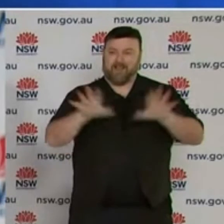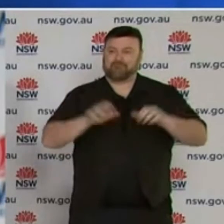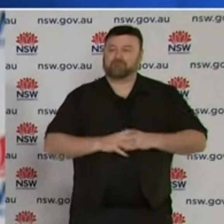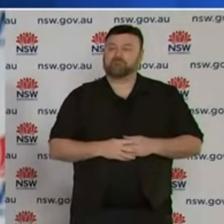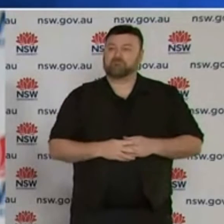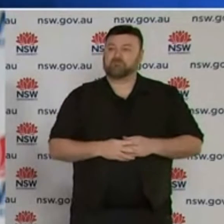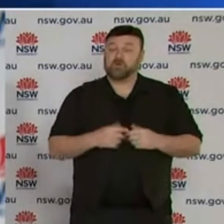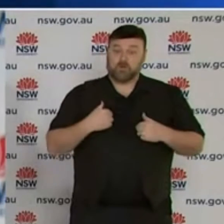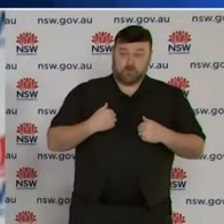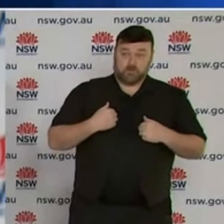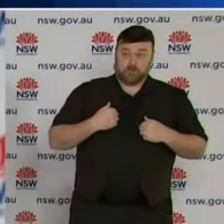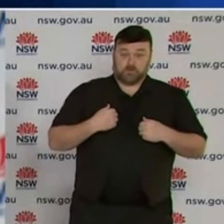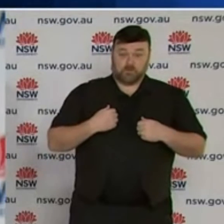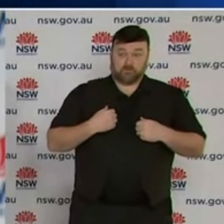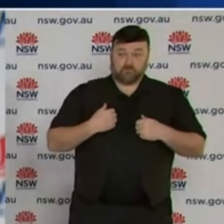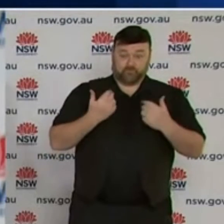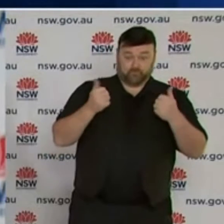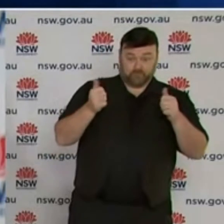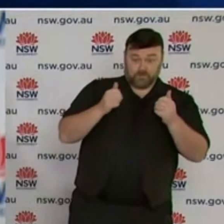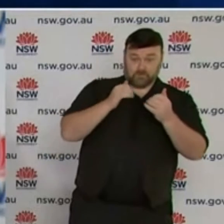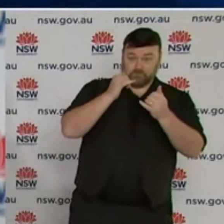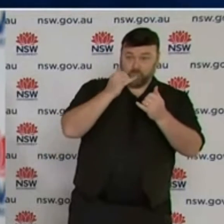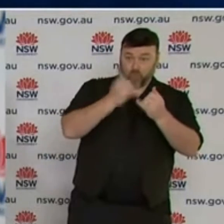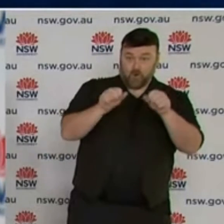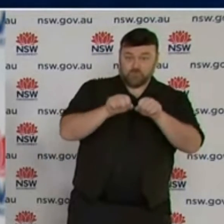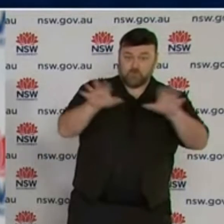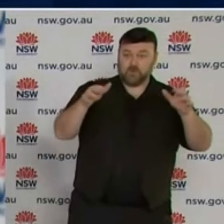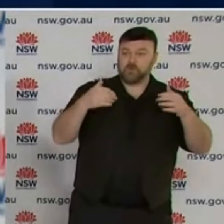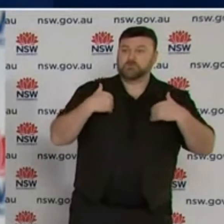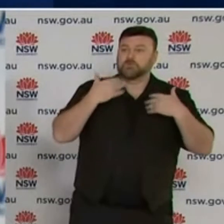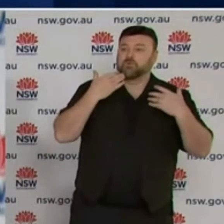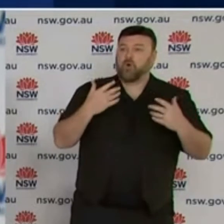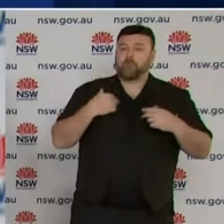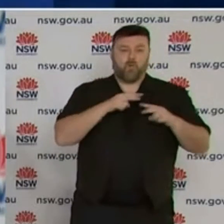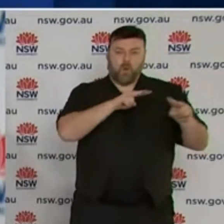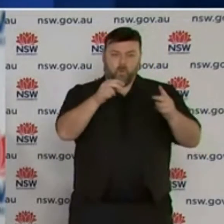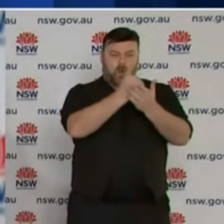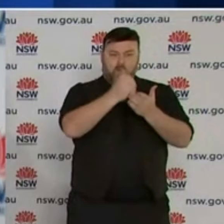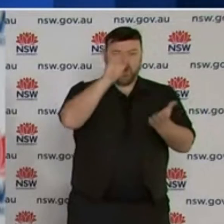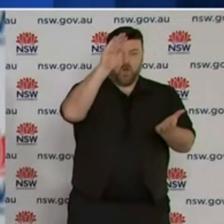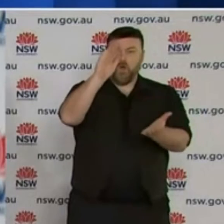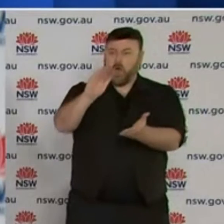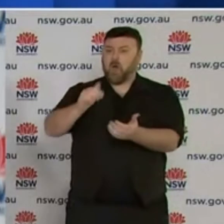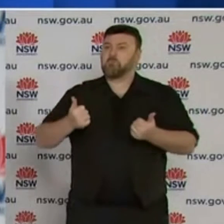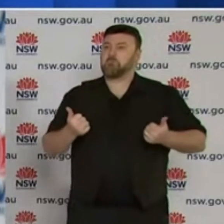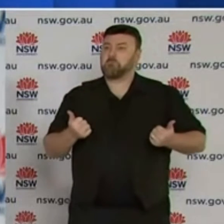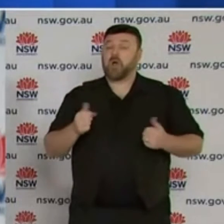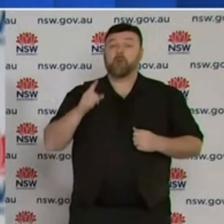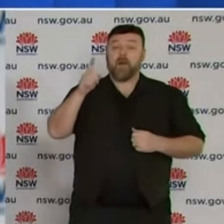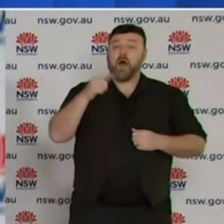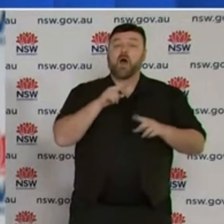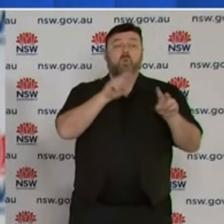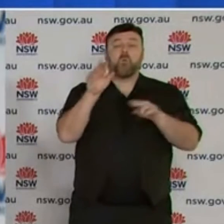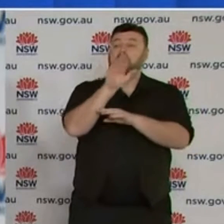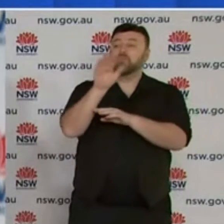passed those peaks, but the signs are encouraging. But it could be, you see in other places around the world, the peak go up again